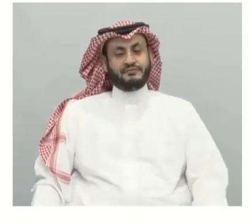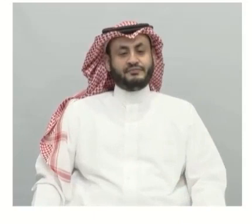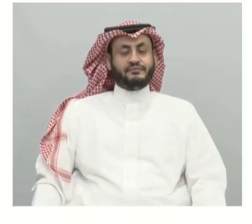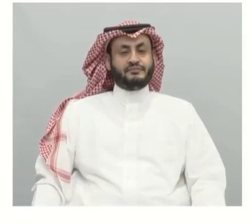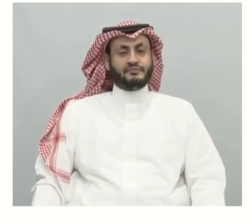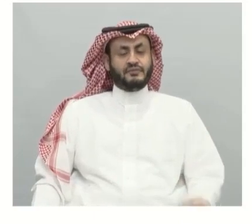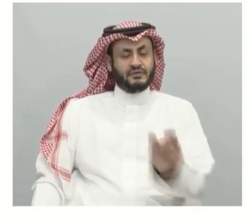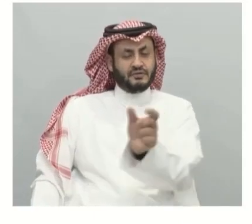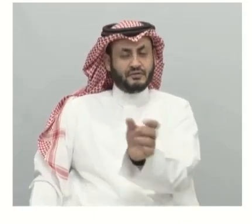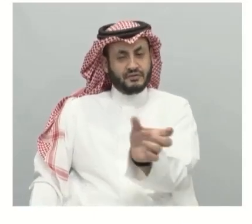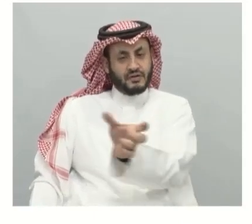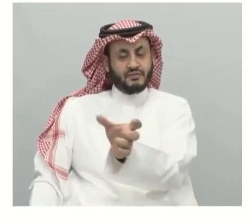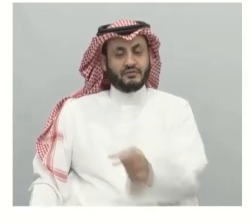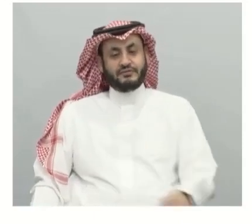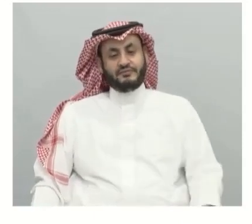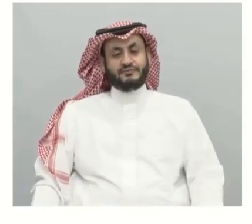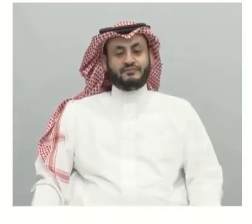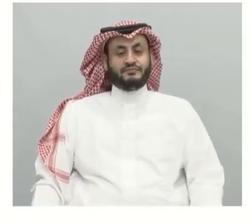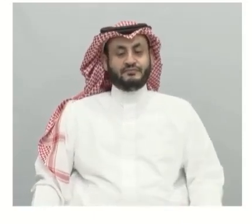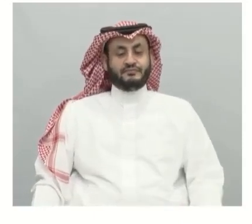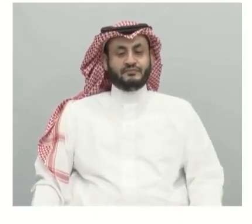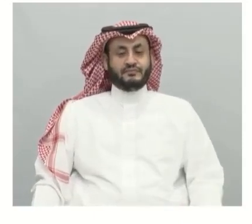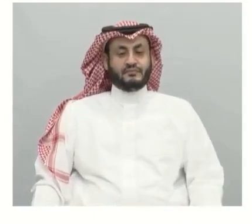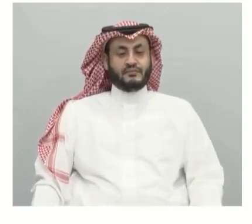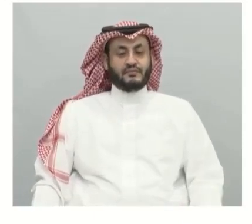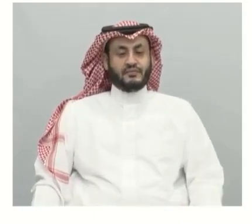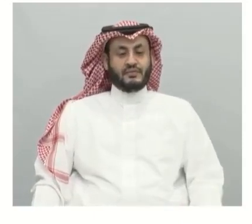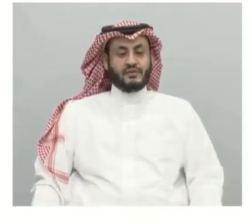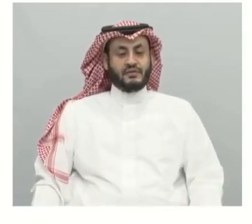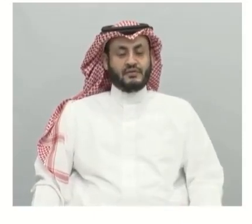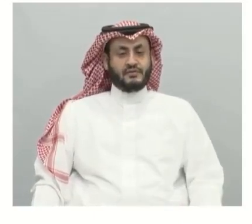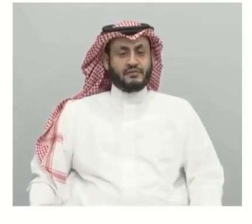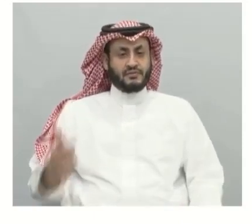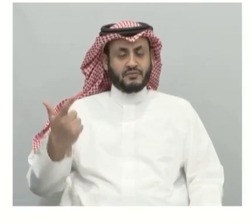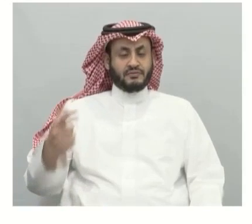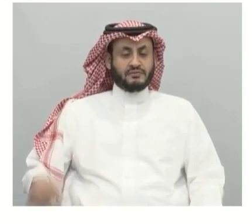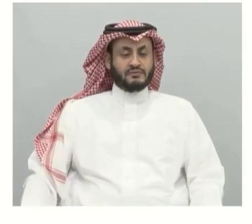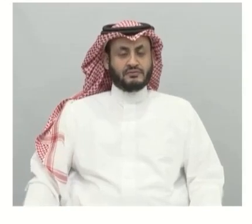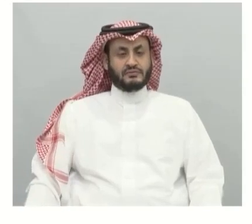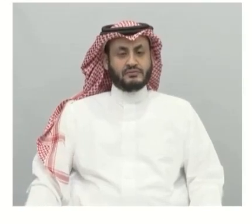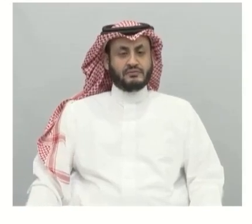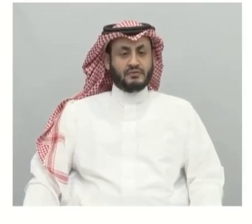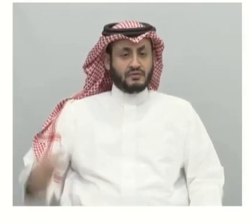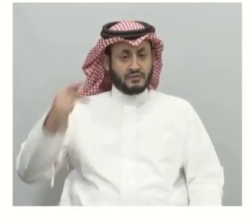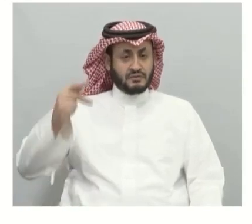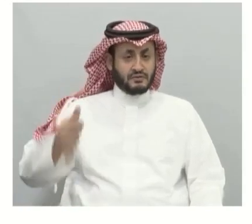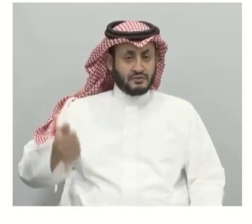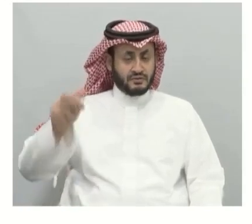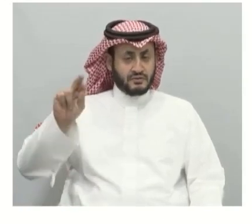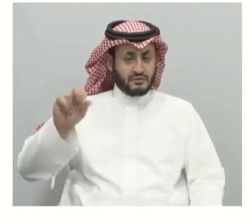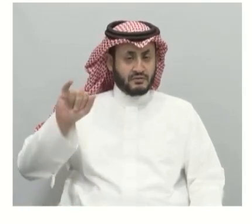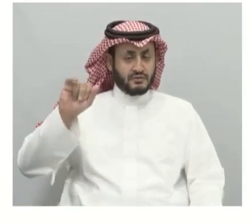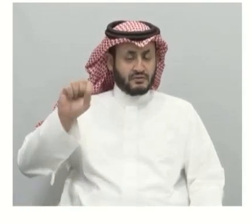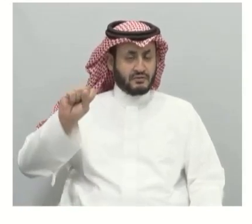Good job. So this is the name of the country, this is the nationality. Number two, Paris is the capital of